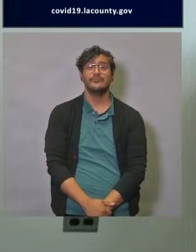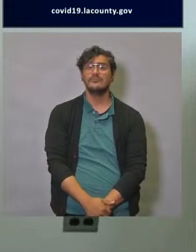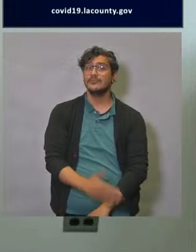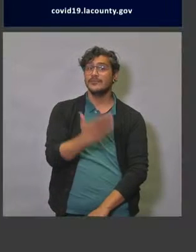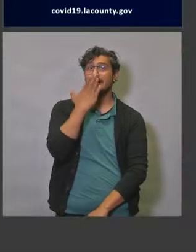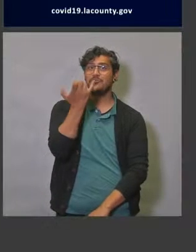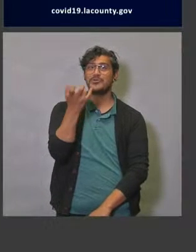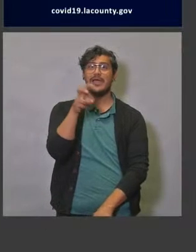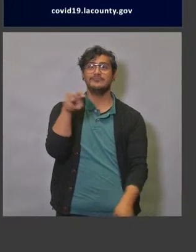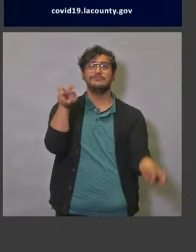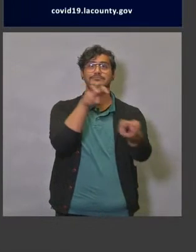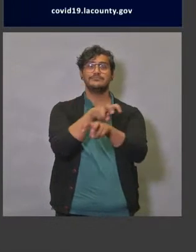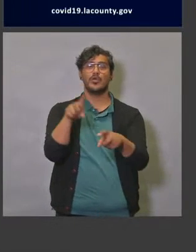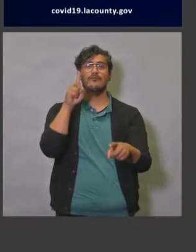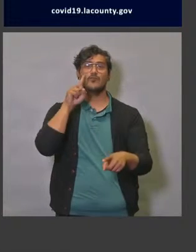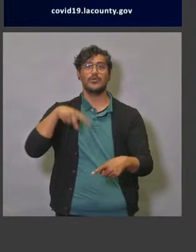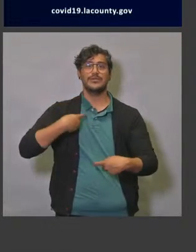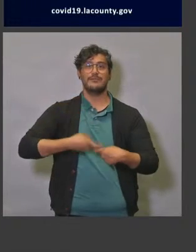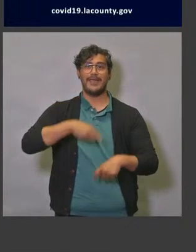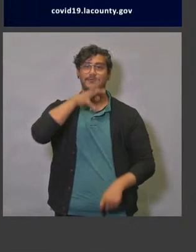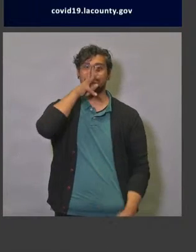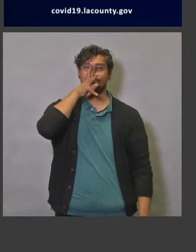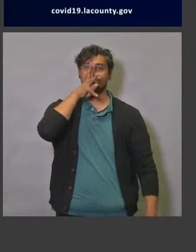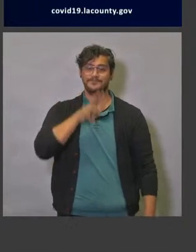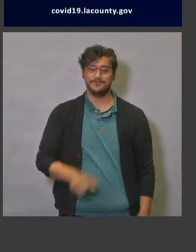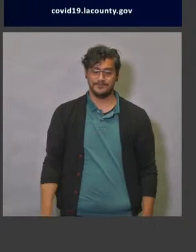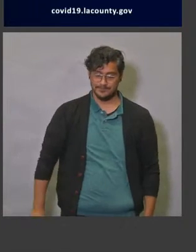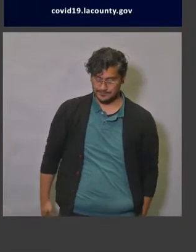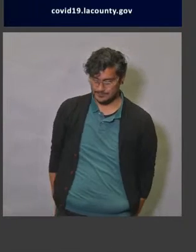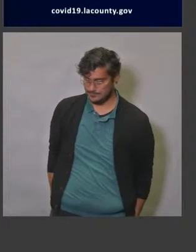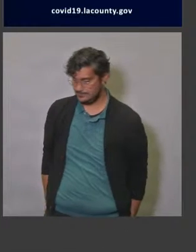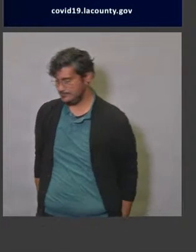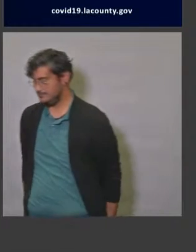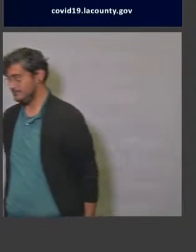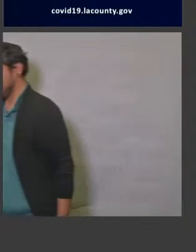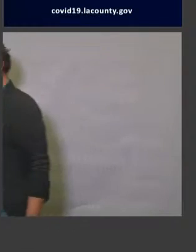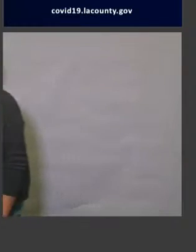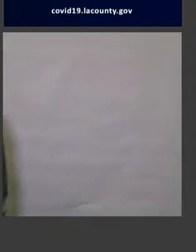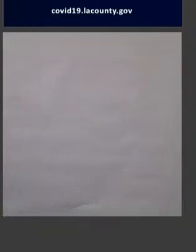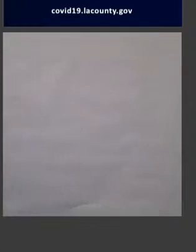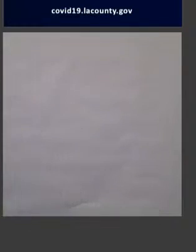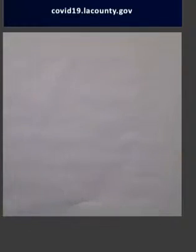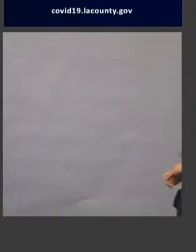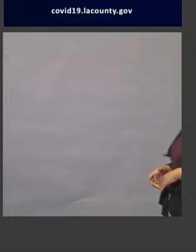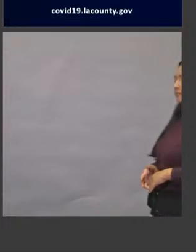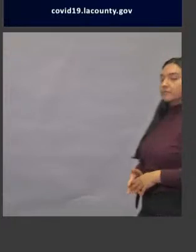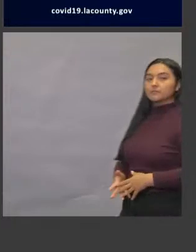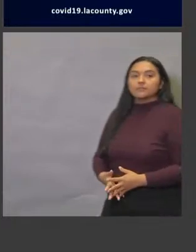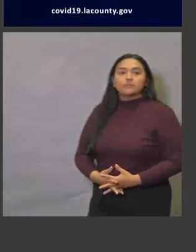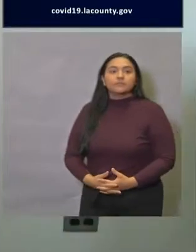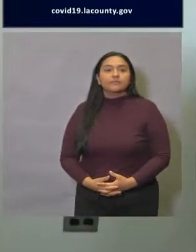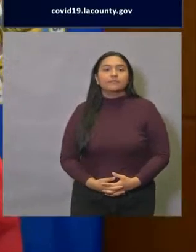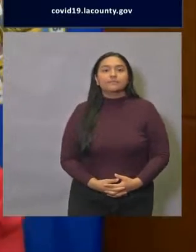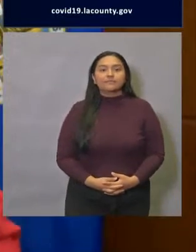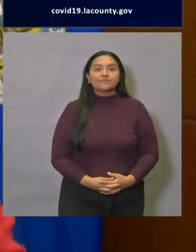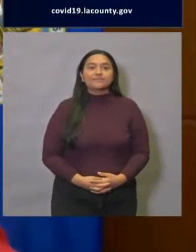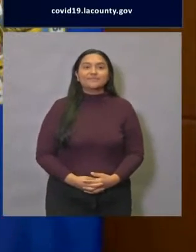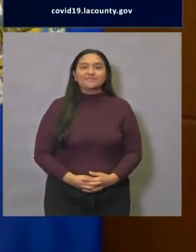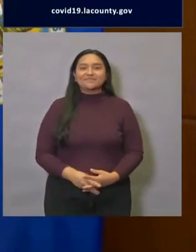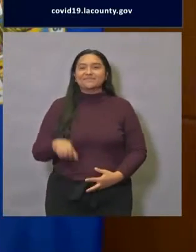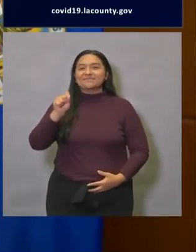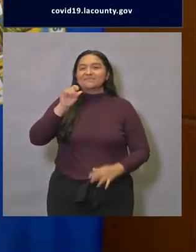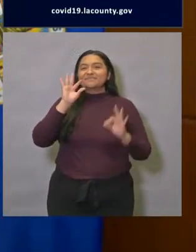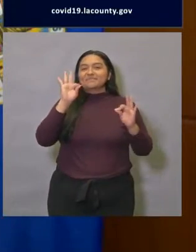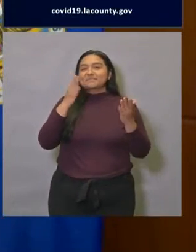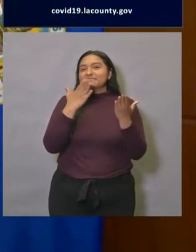And transitioning now to remarks in Spanish with Supervisor Solis. Supervisor Solis, go ahead. Yes,